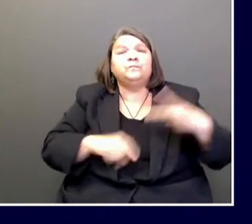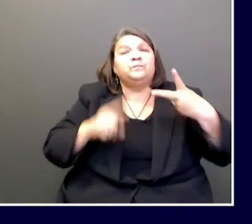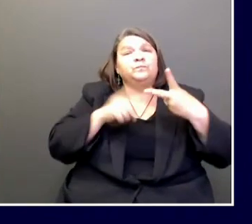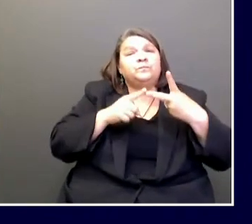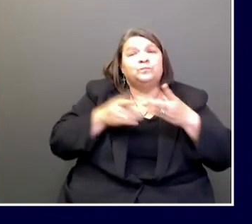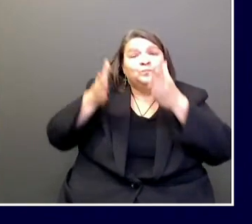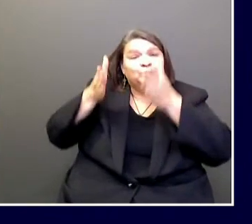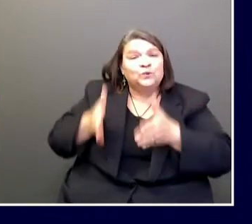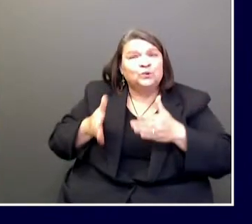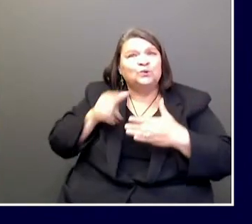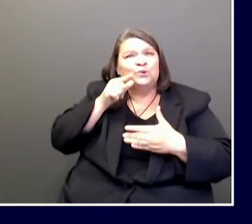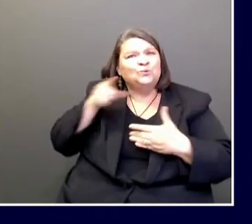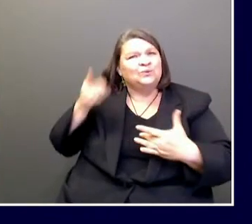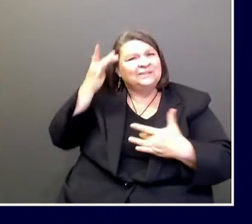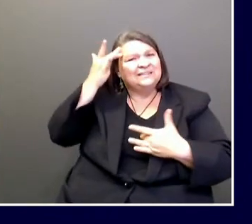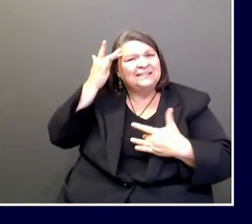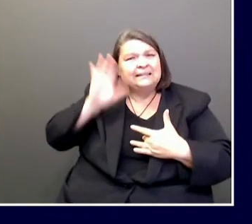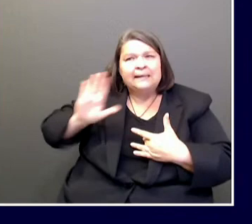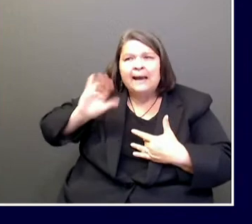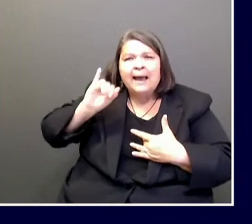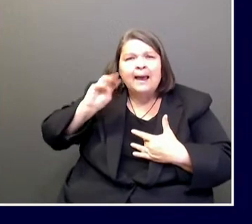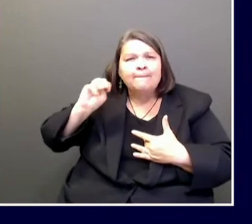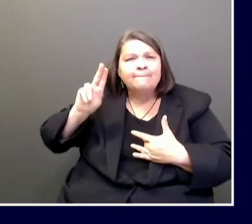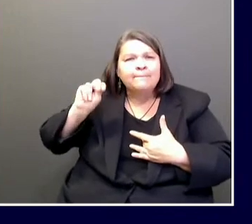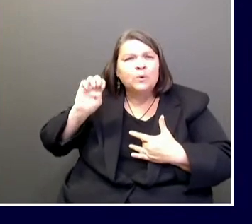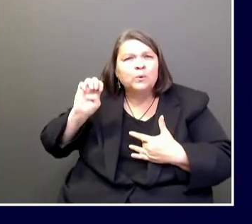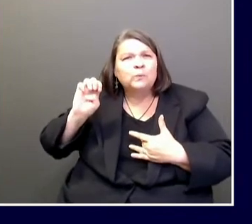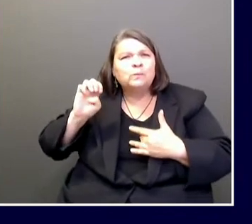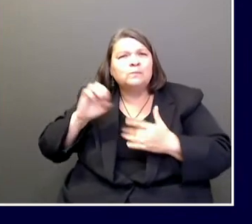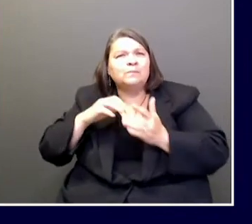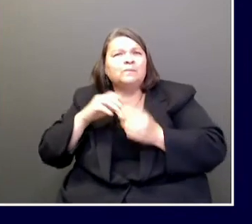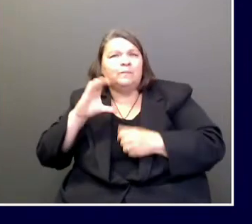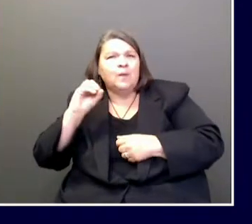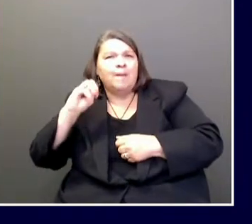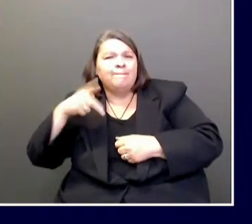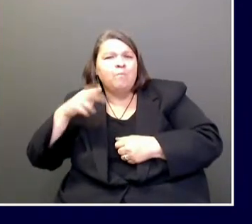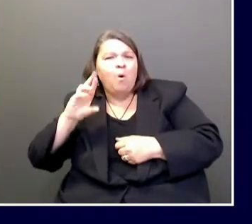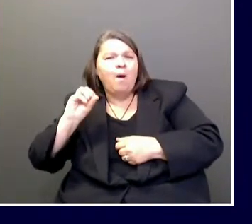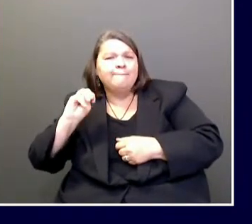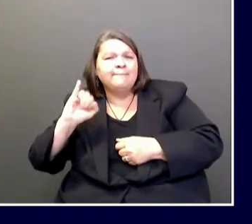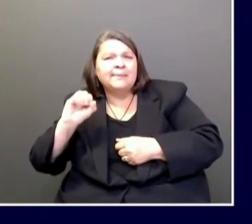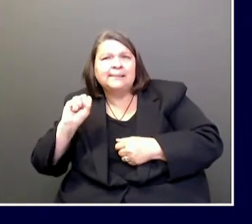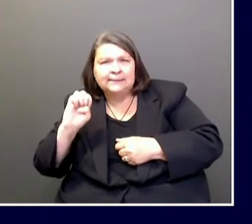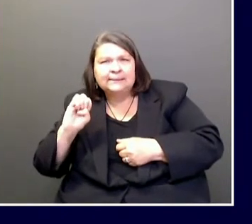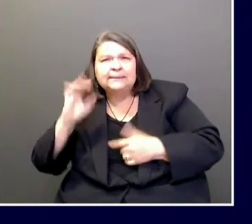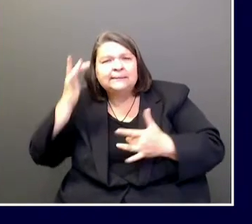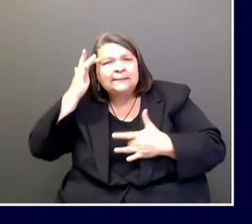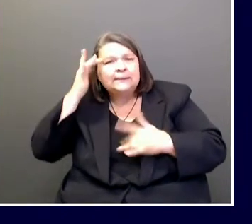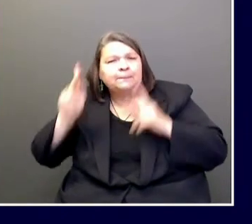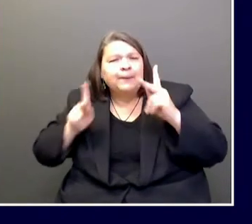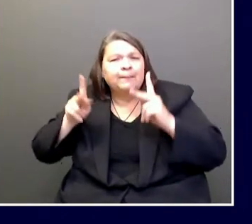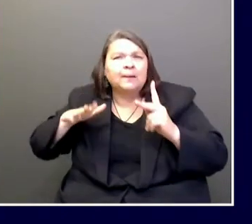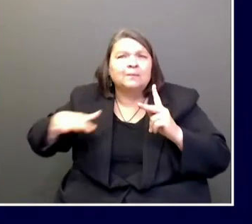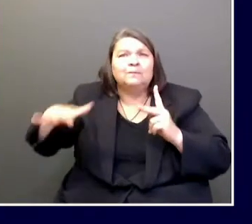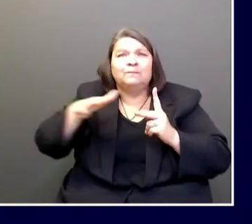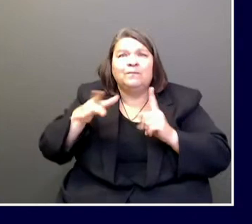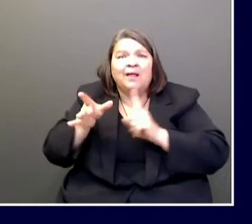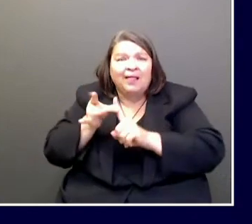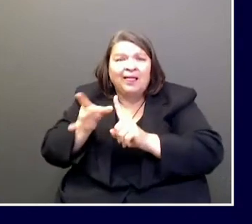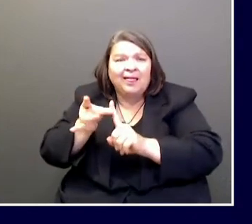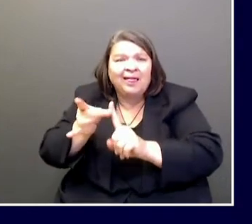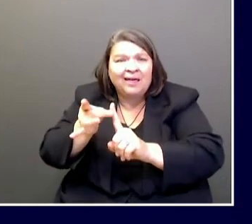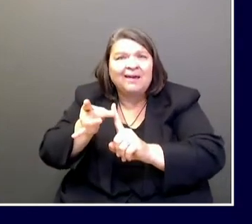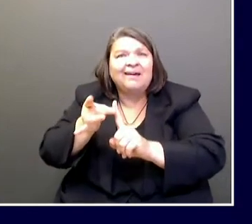effective. This is a rare phenomenon, and the risk of this happening is thankfully low, but it is not